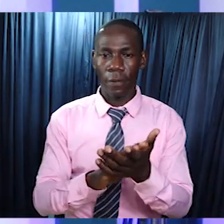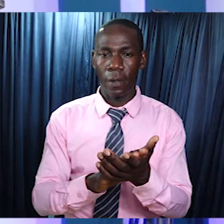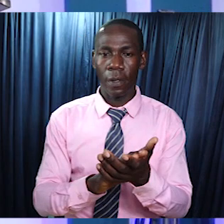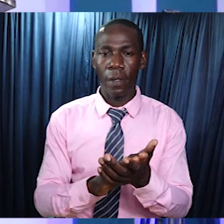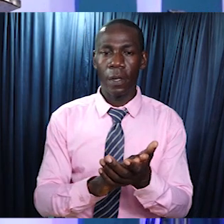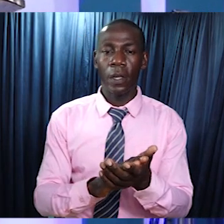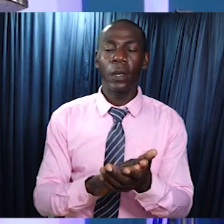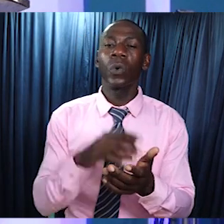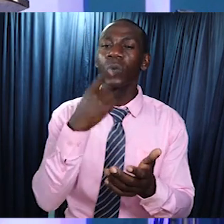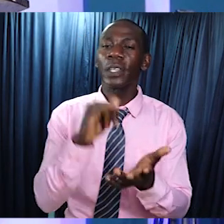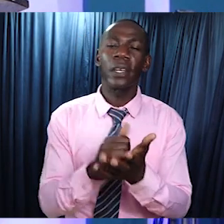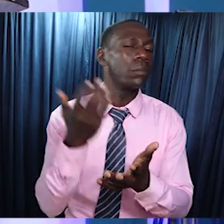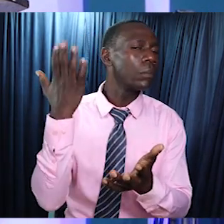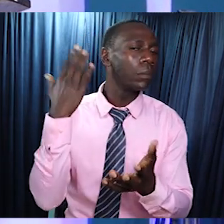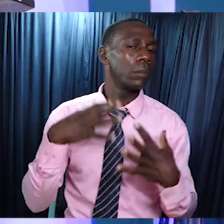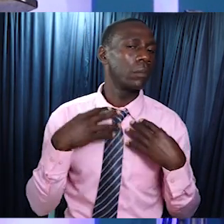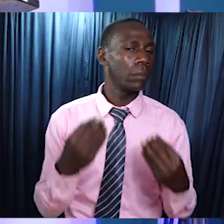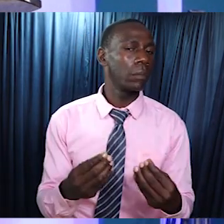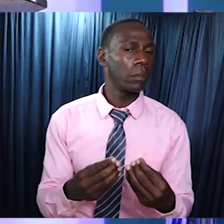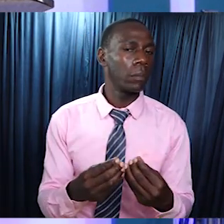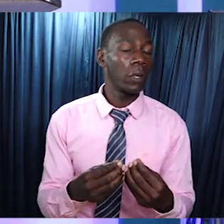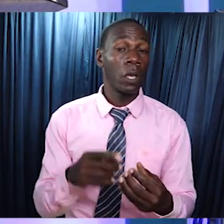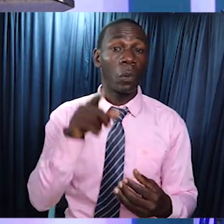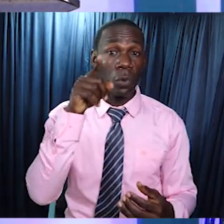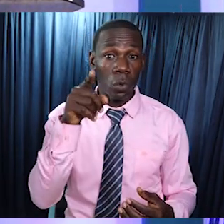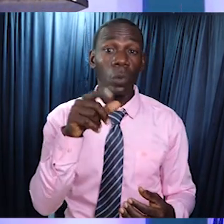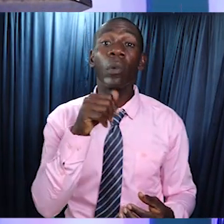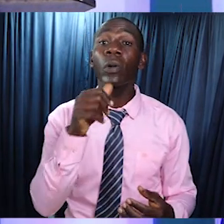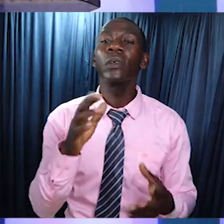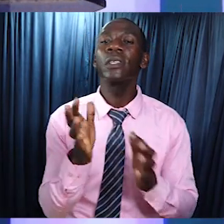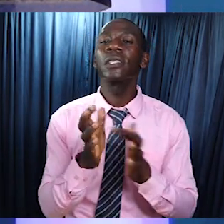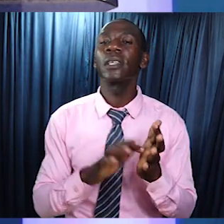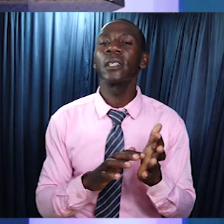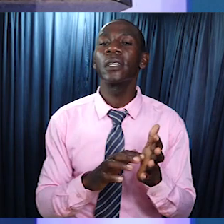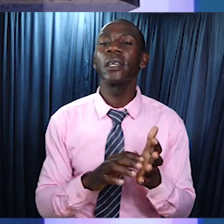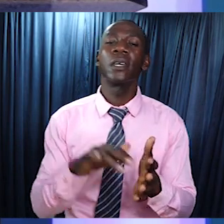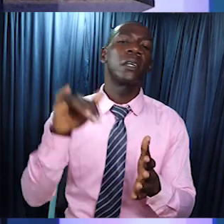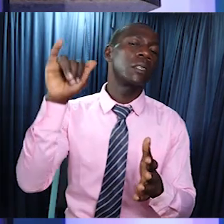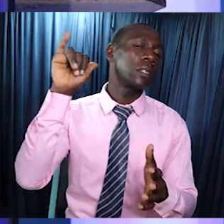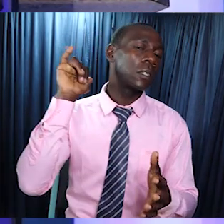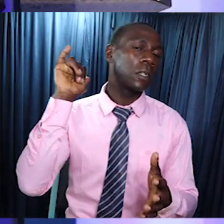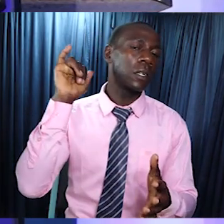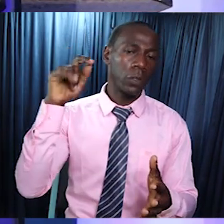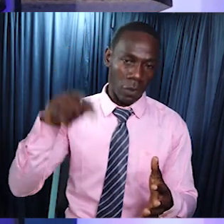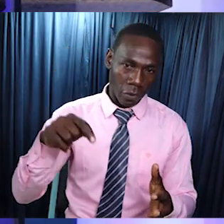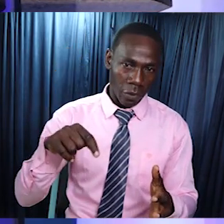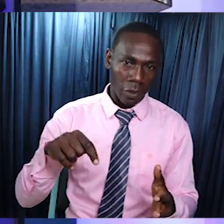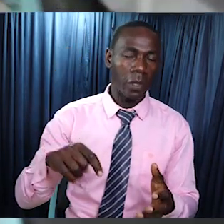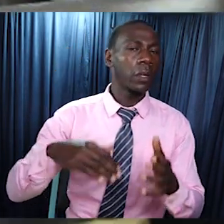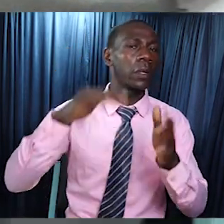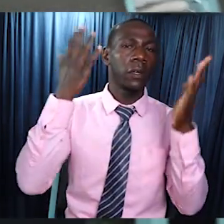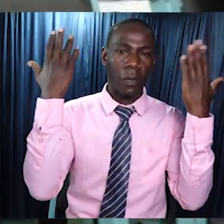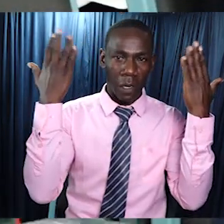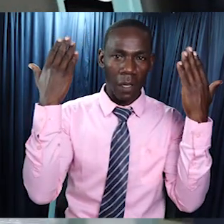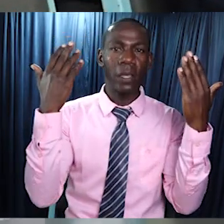ya kupona ilikuwa zamani. One who says the healing era was in the past. Ni wewe lakini Yesu Kristo. It's upon you by Jesus Christ. Yule jana. The same yesterday. Na leo.